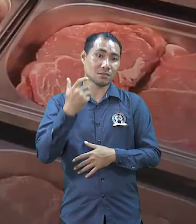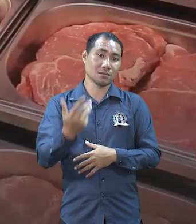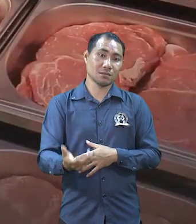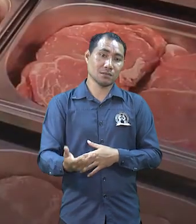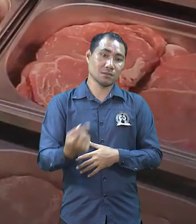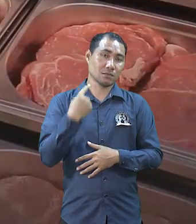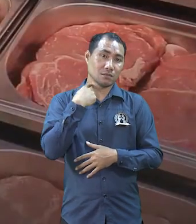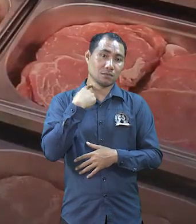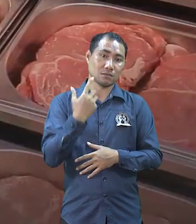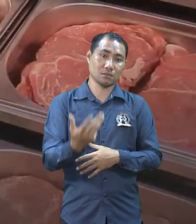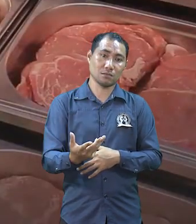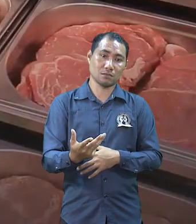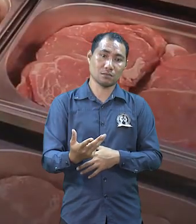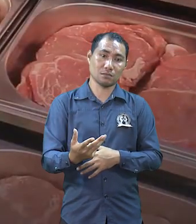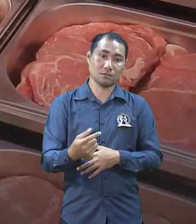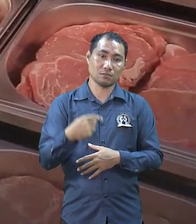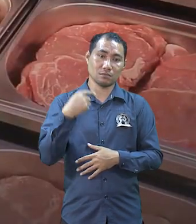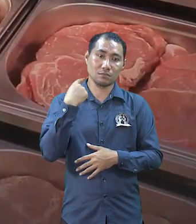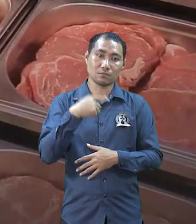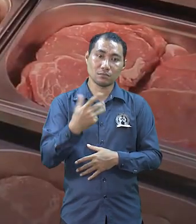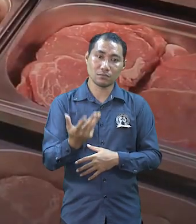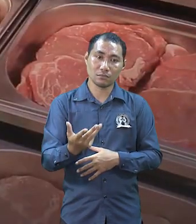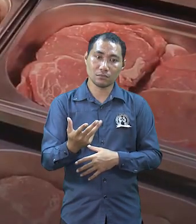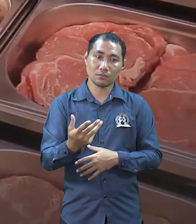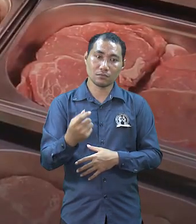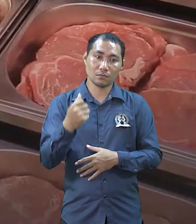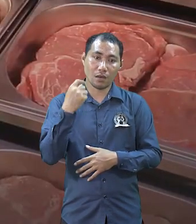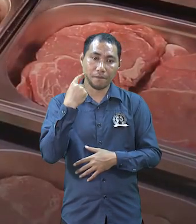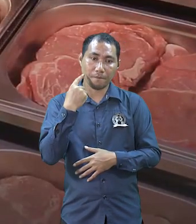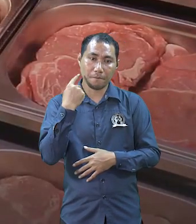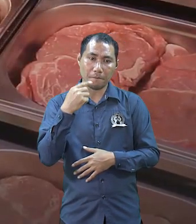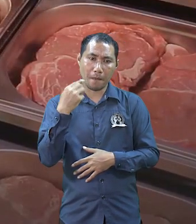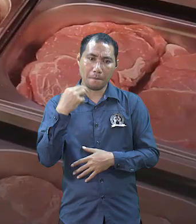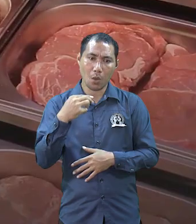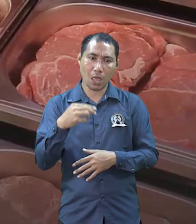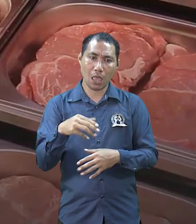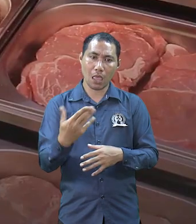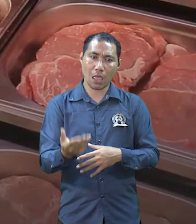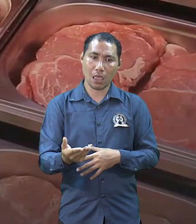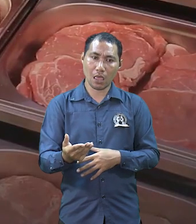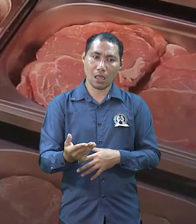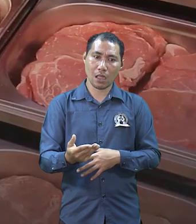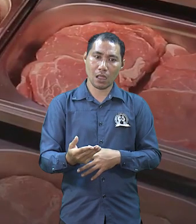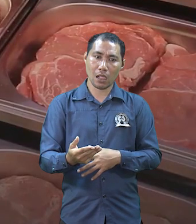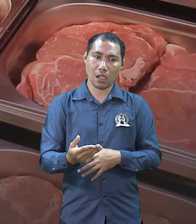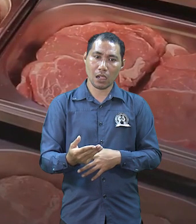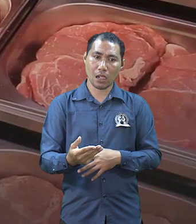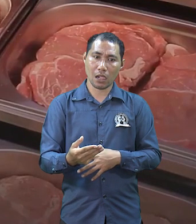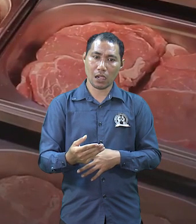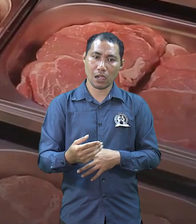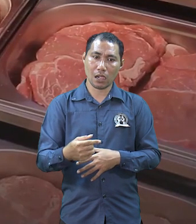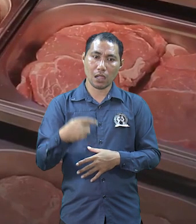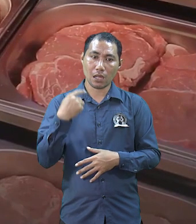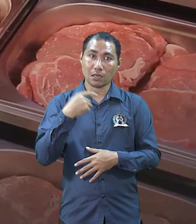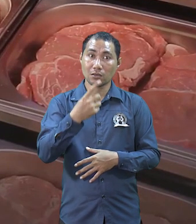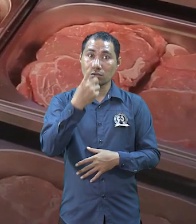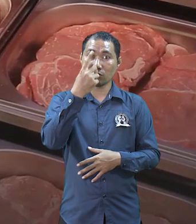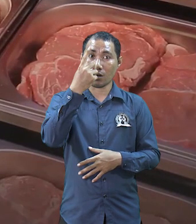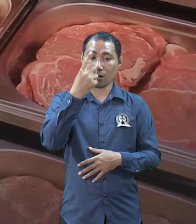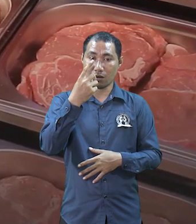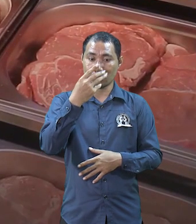Cook beef, pork, veal, and lamb roasts, steaks, and chops to at least 145